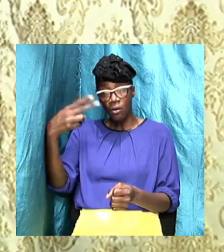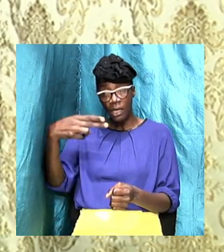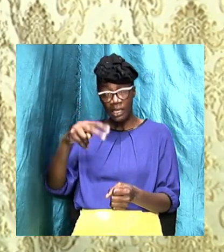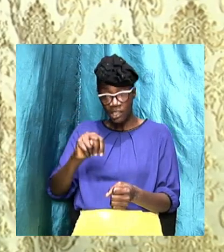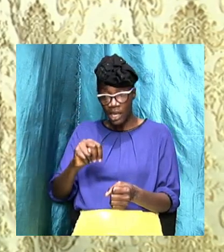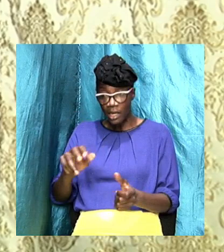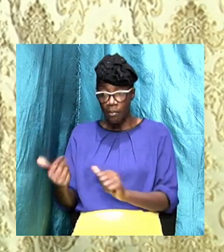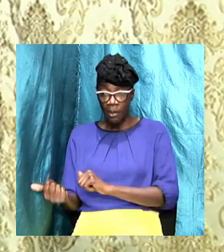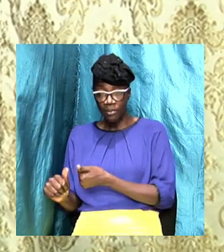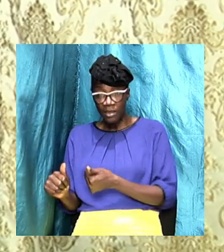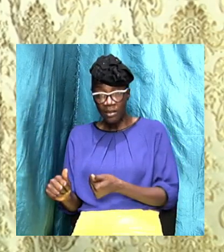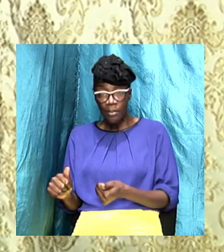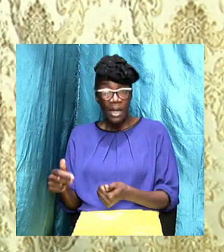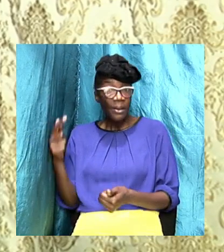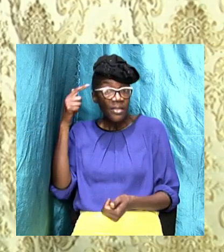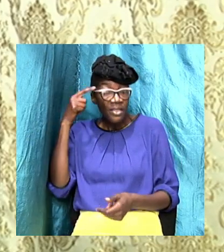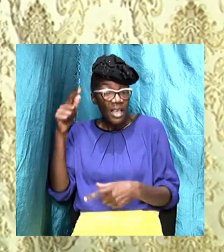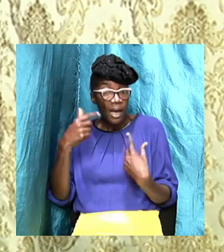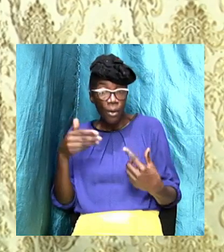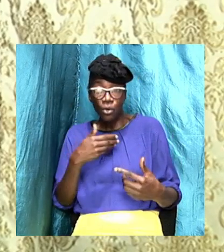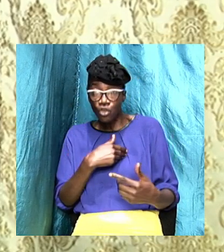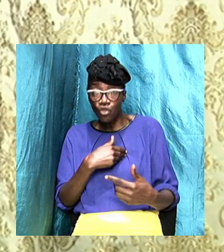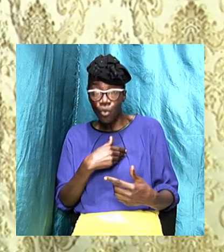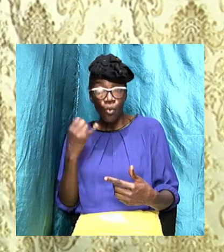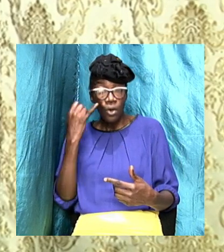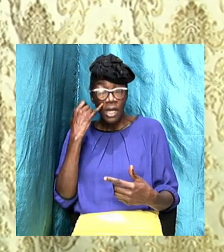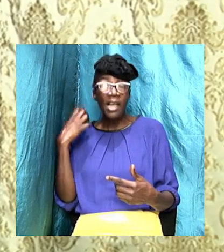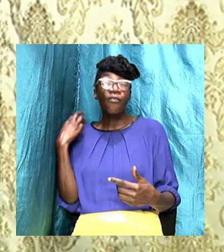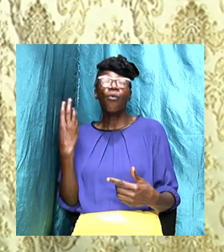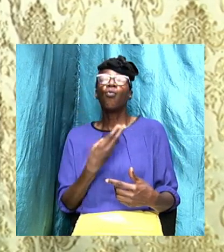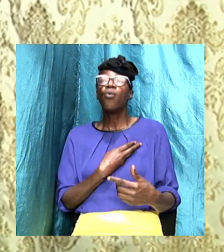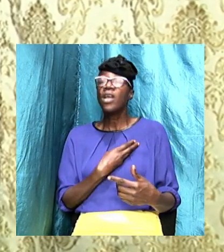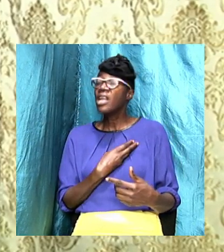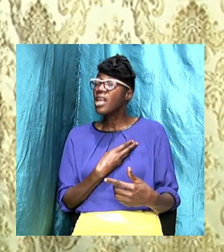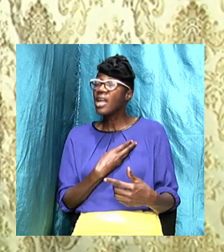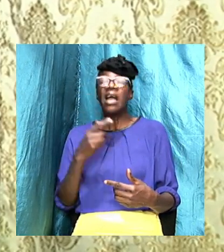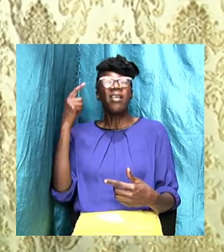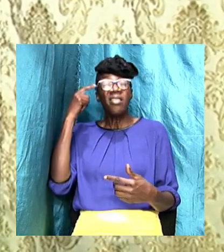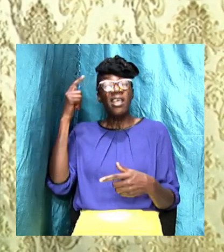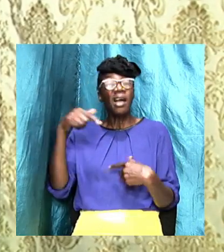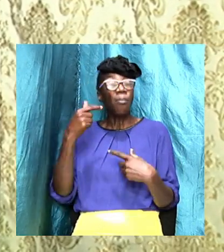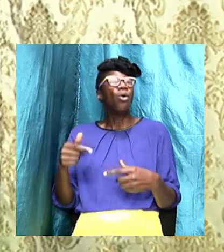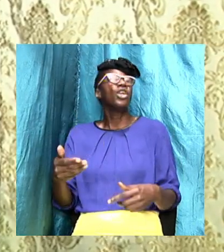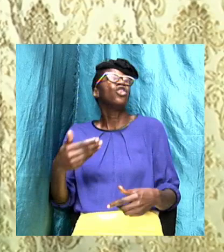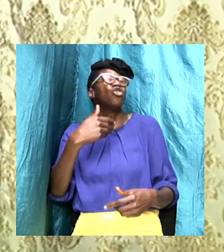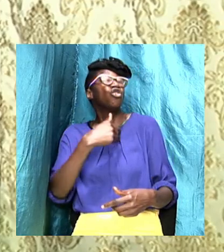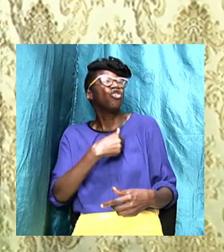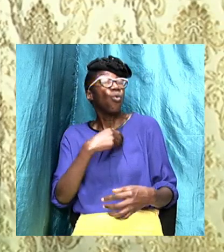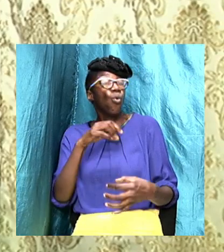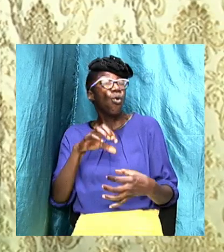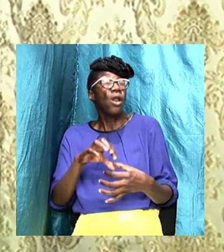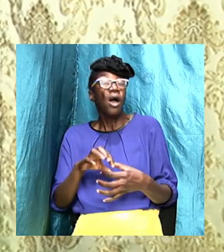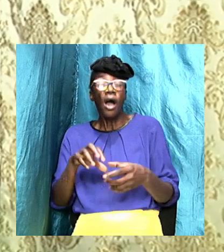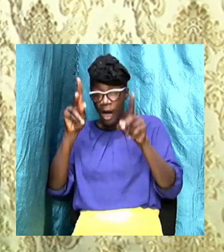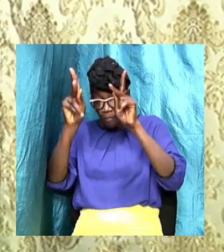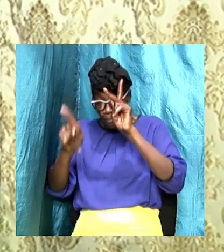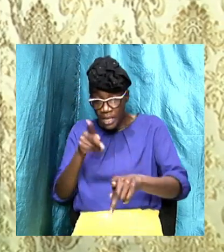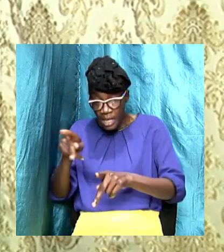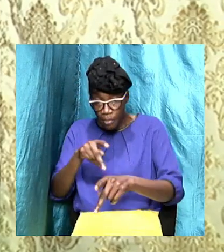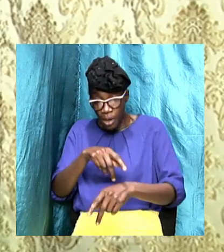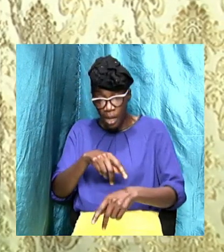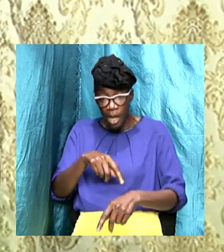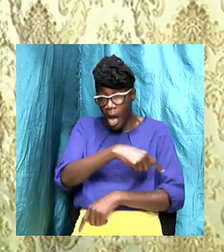soul. If we are concerned about soul, amen, of folk that are around us. And they said, look